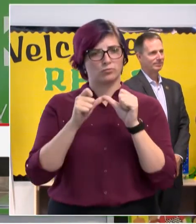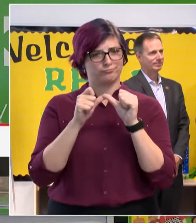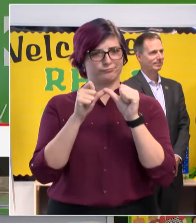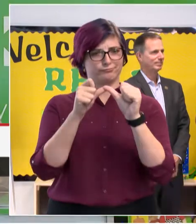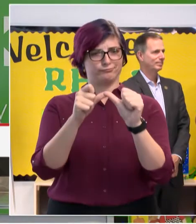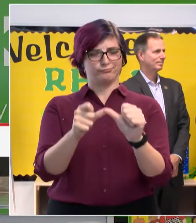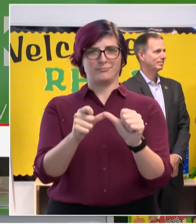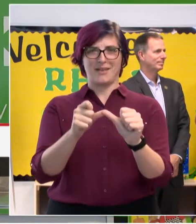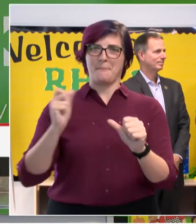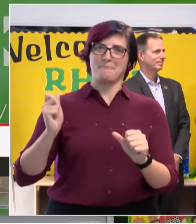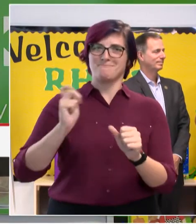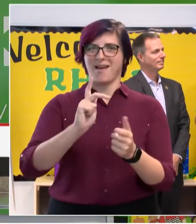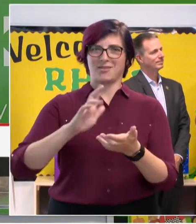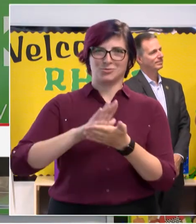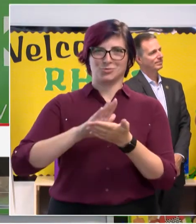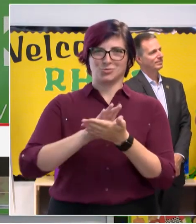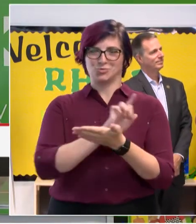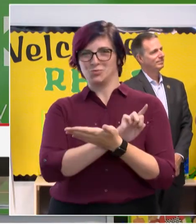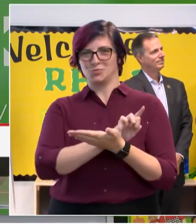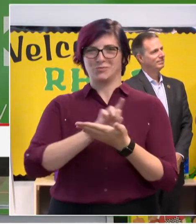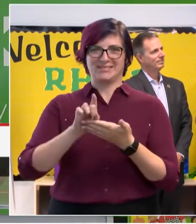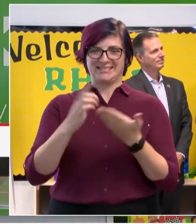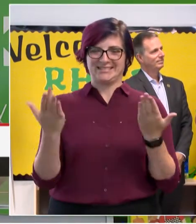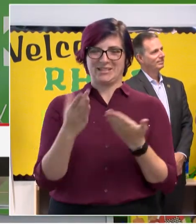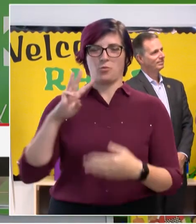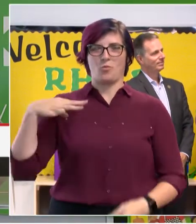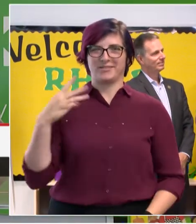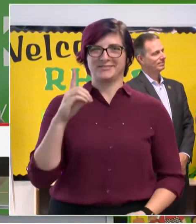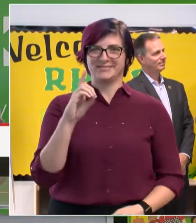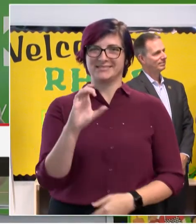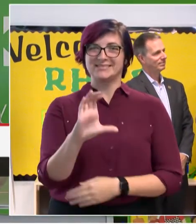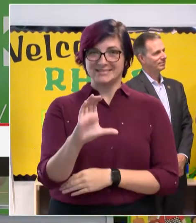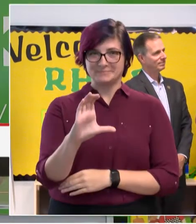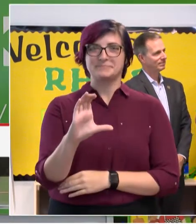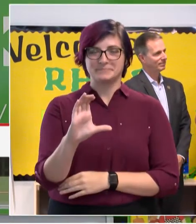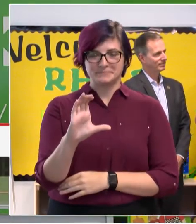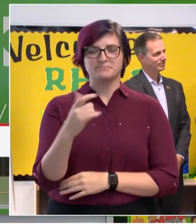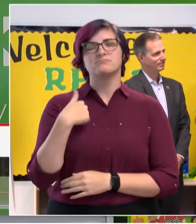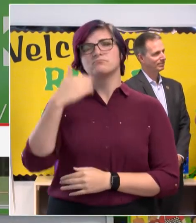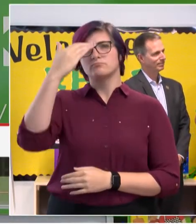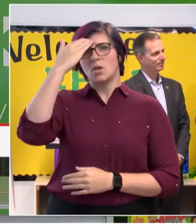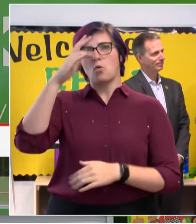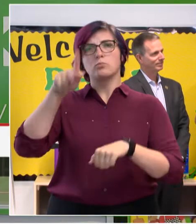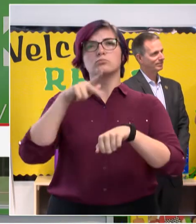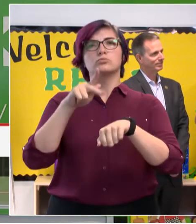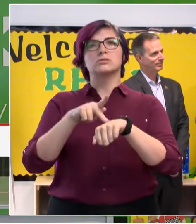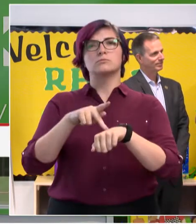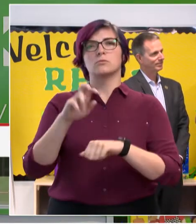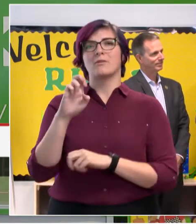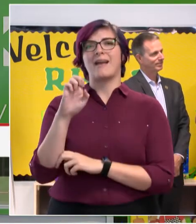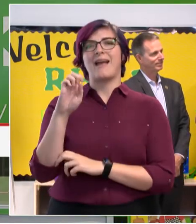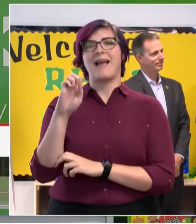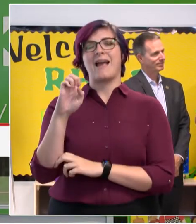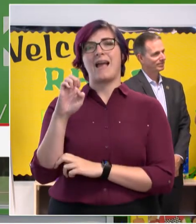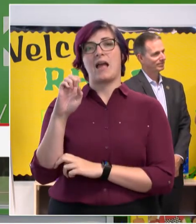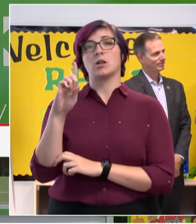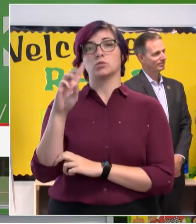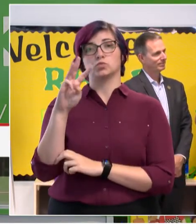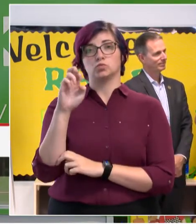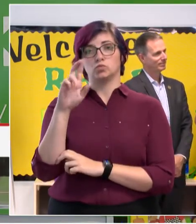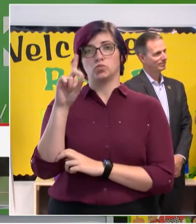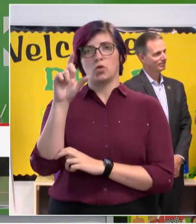continue back to school week in Washington, D.C. I know Principal Edwards represents